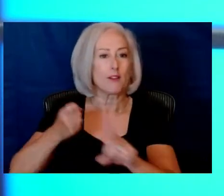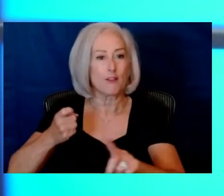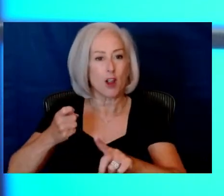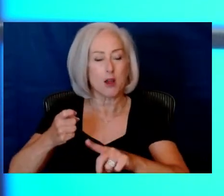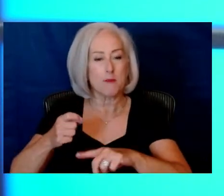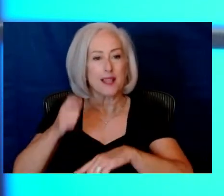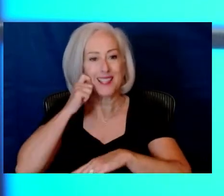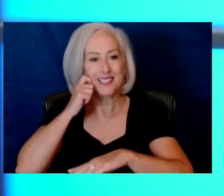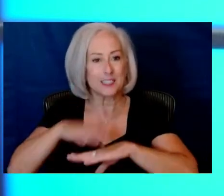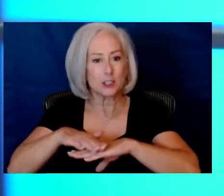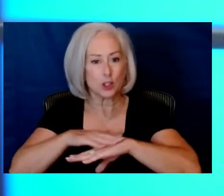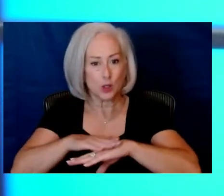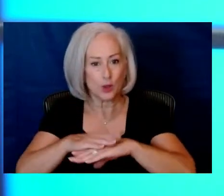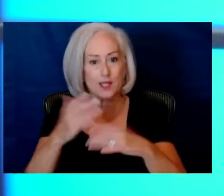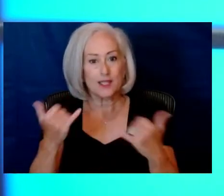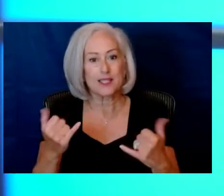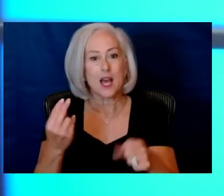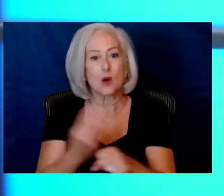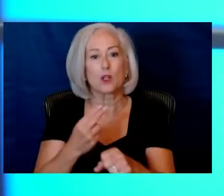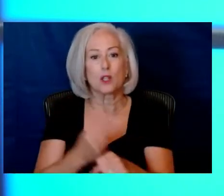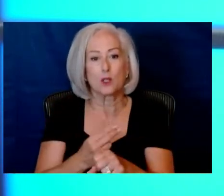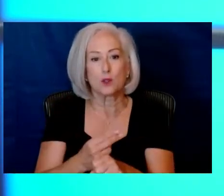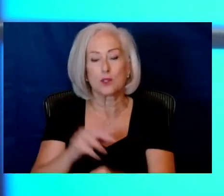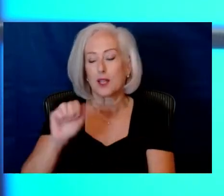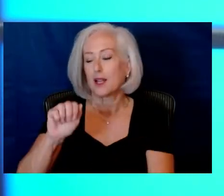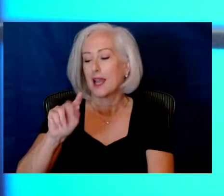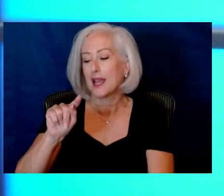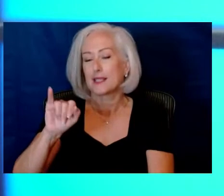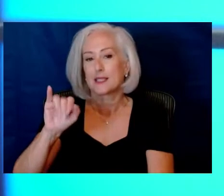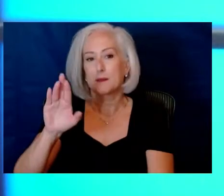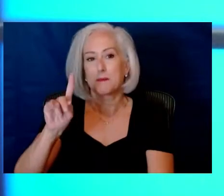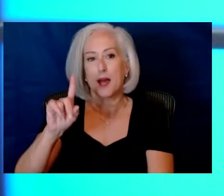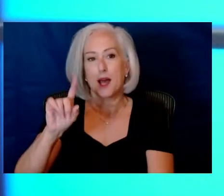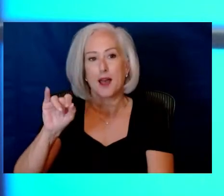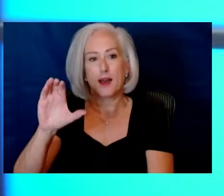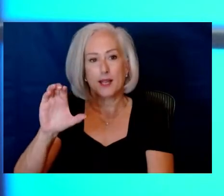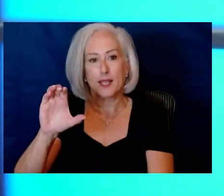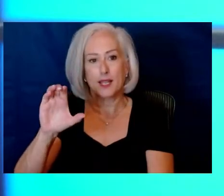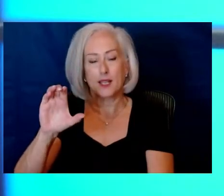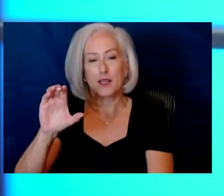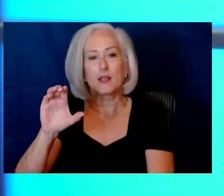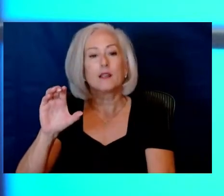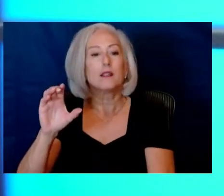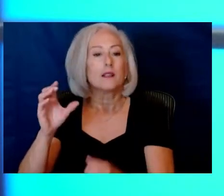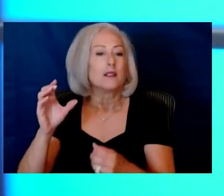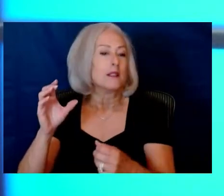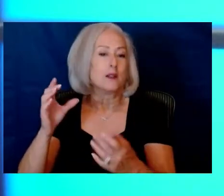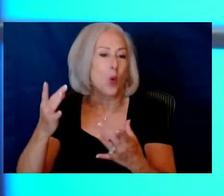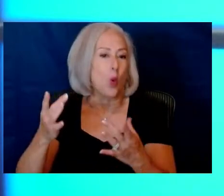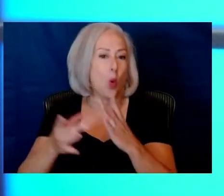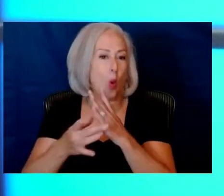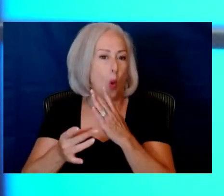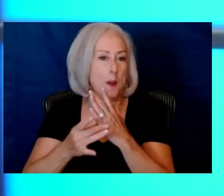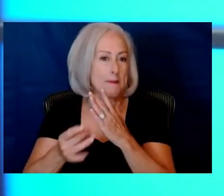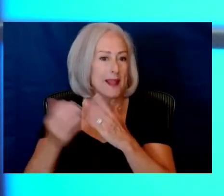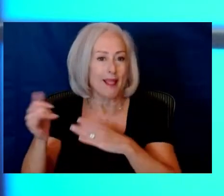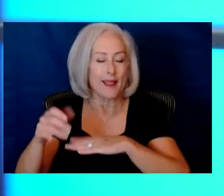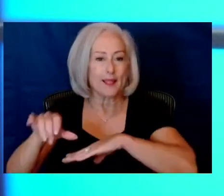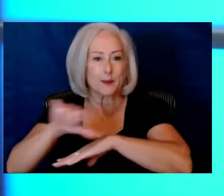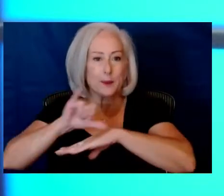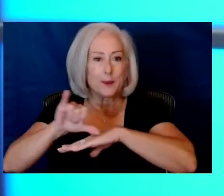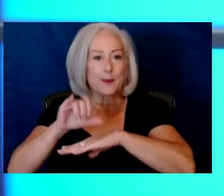a bacitracin antibiotic ointment, so similar to Neosporin.